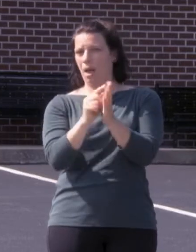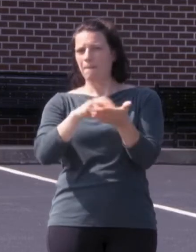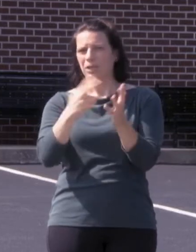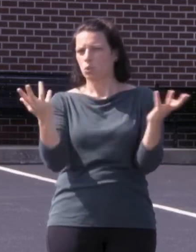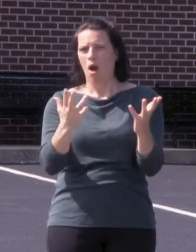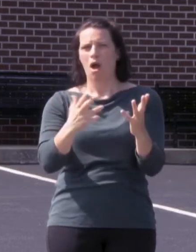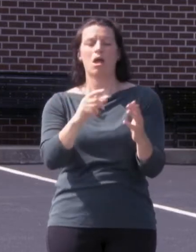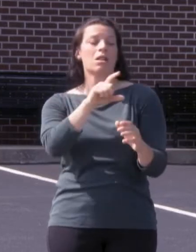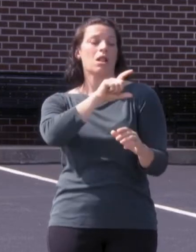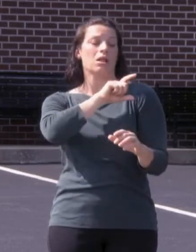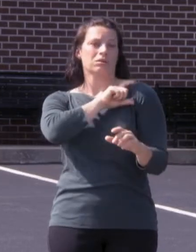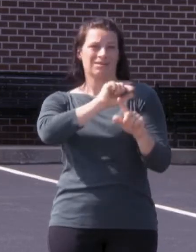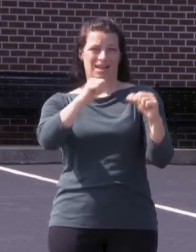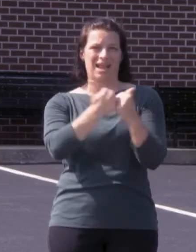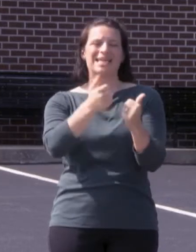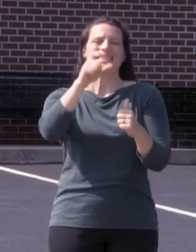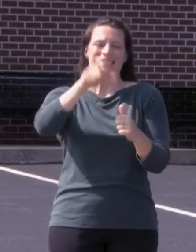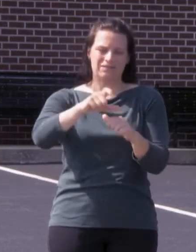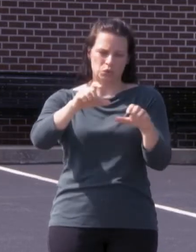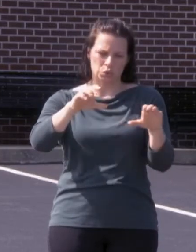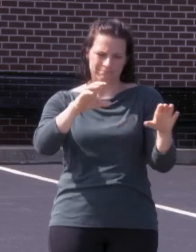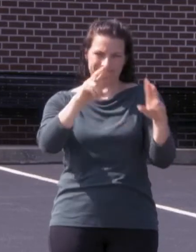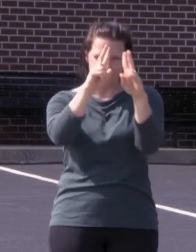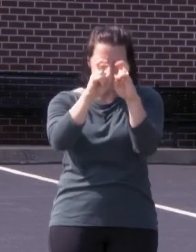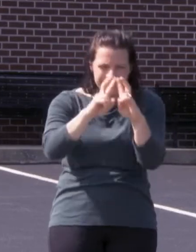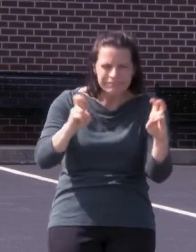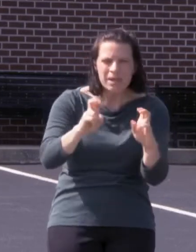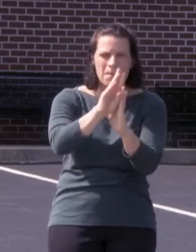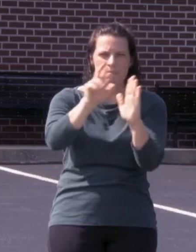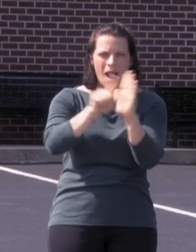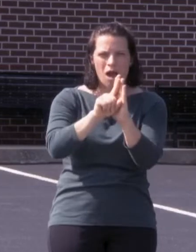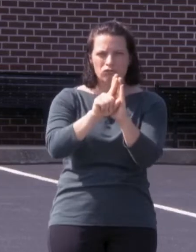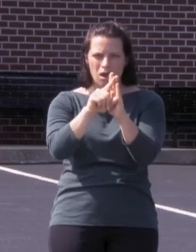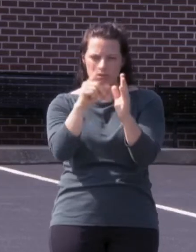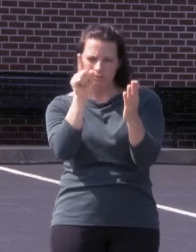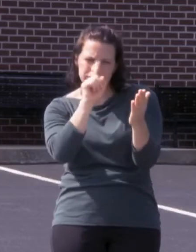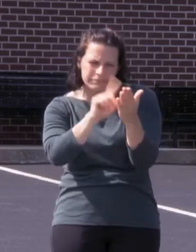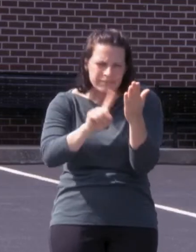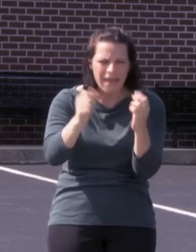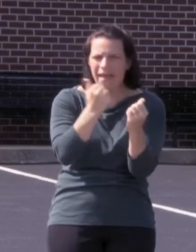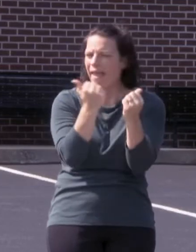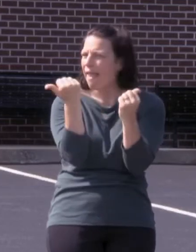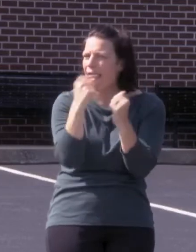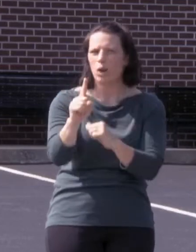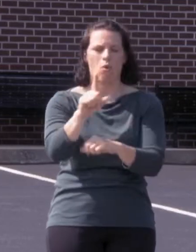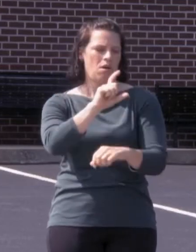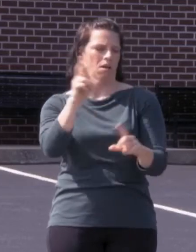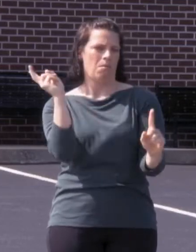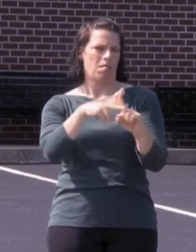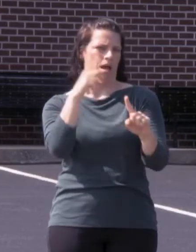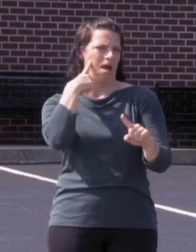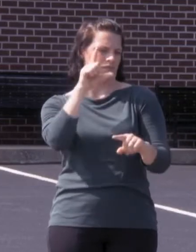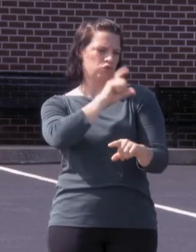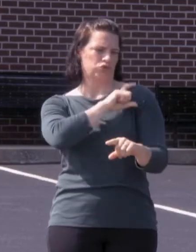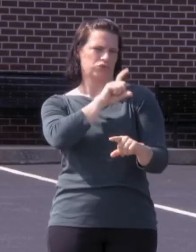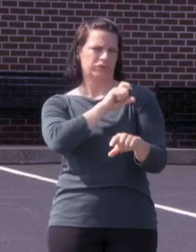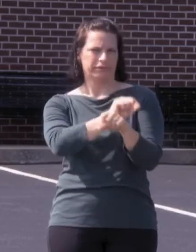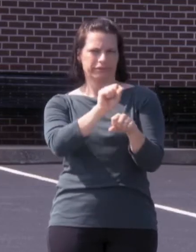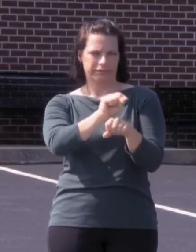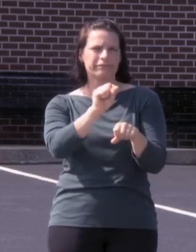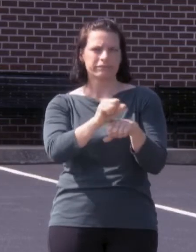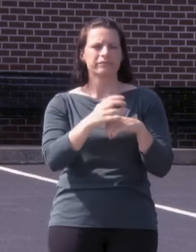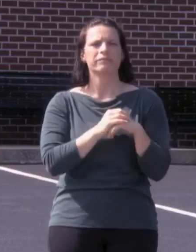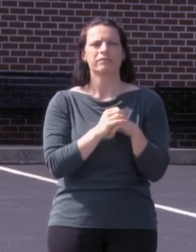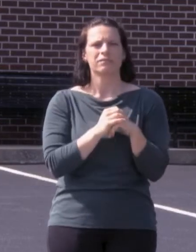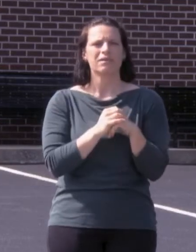enforcement agencies to conduct a thorough background investigation on anyone applying for employment as